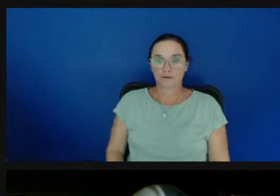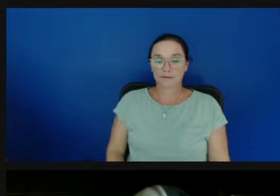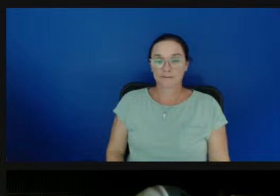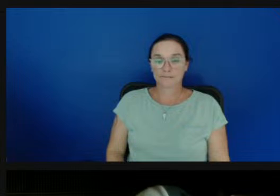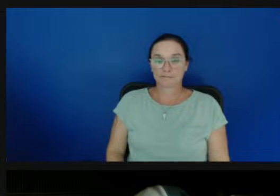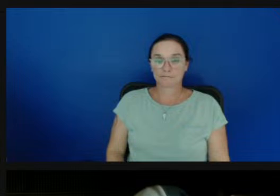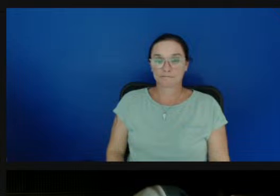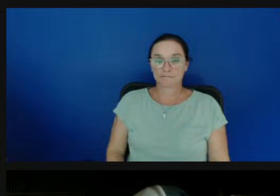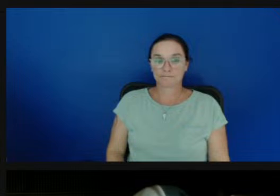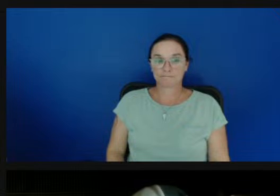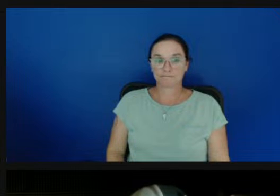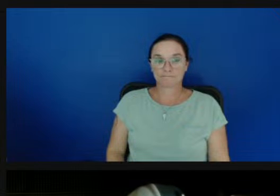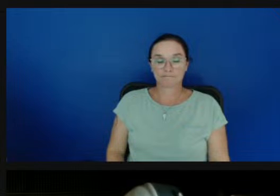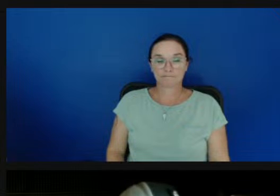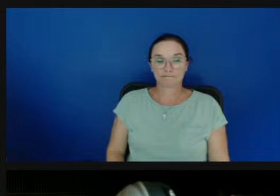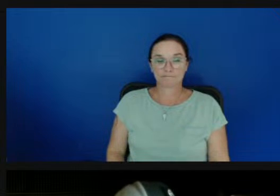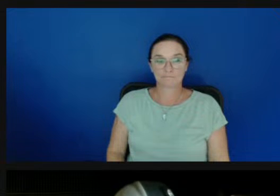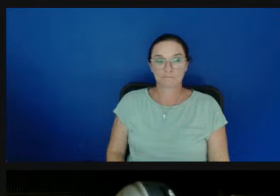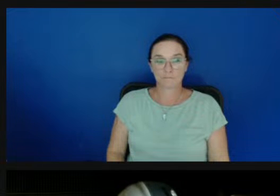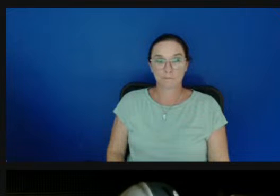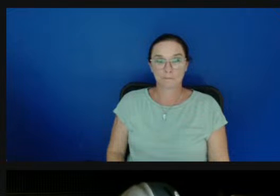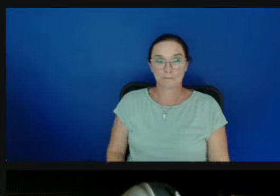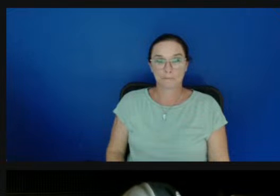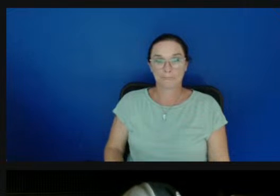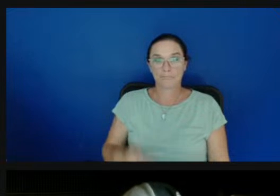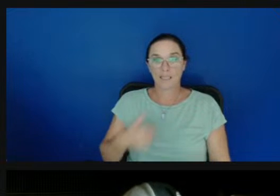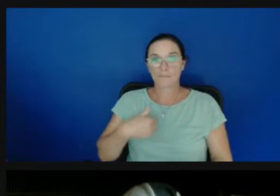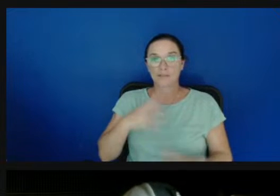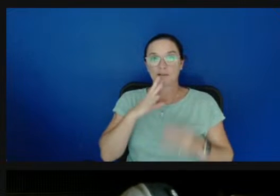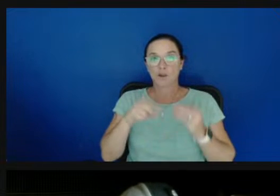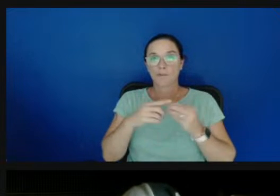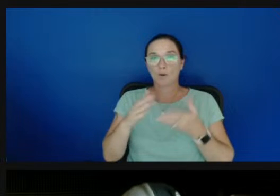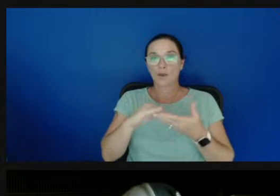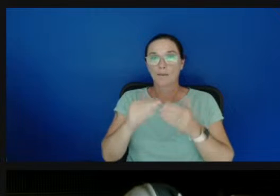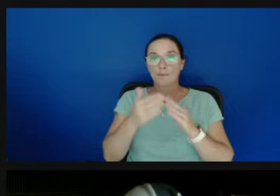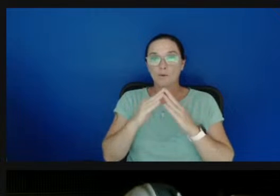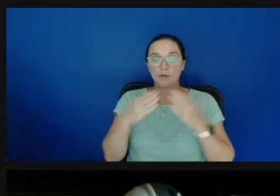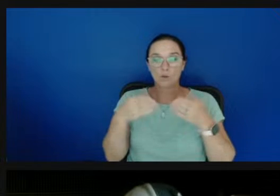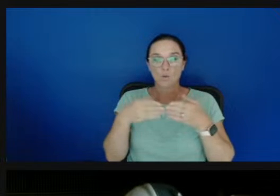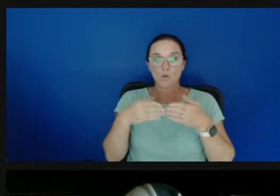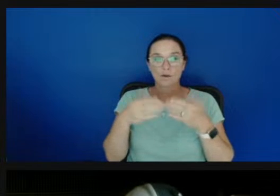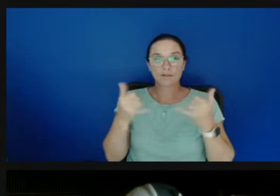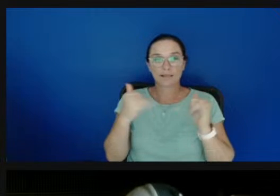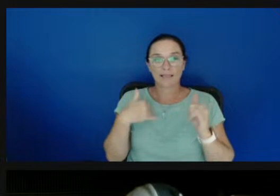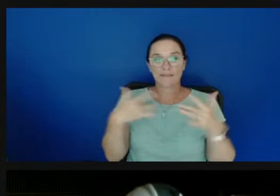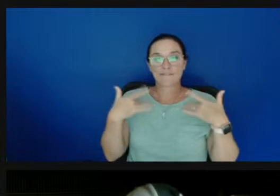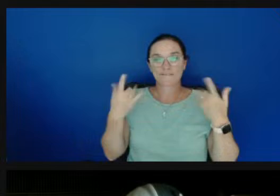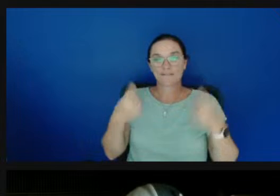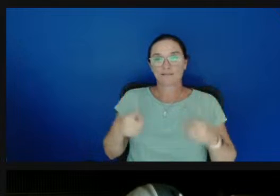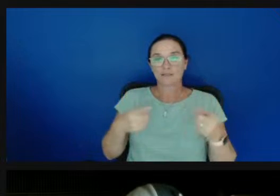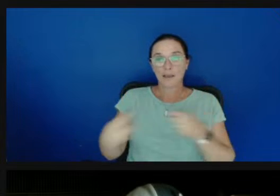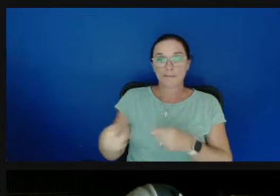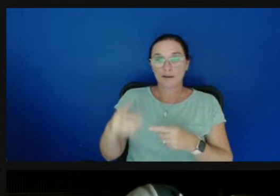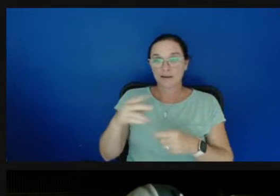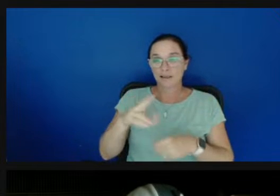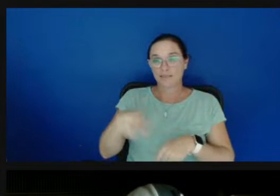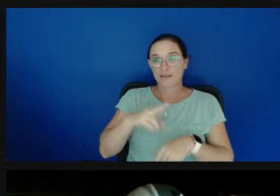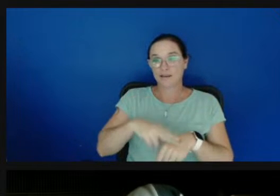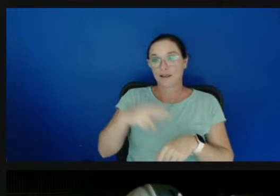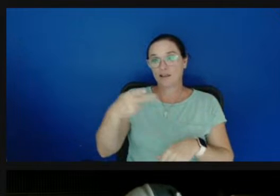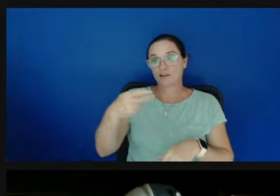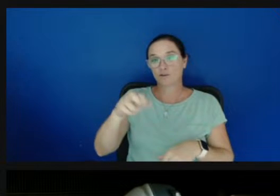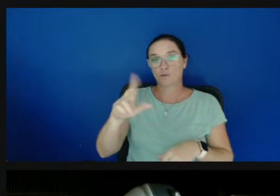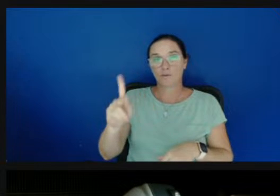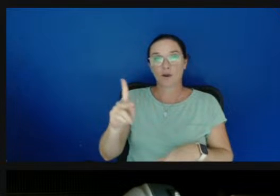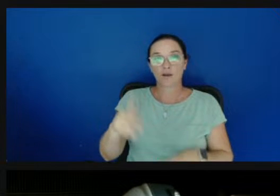And I'll wrap it up by just mentioning our community corner, where there are still some events happening in National Park. There is at